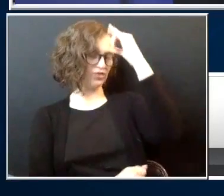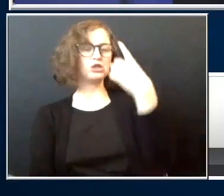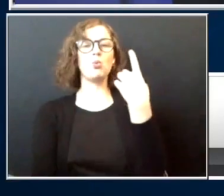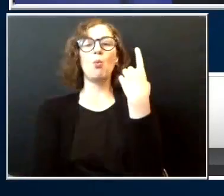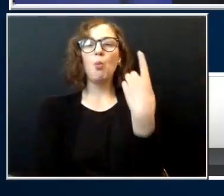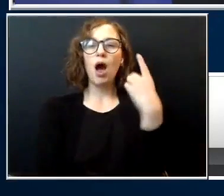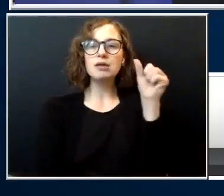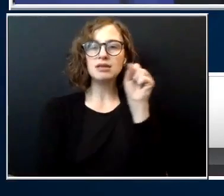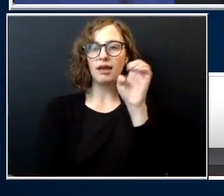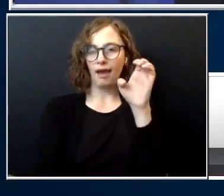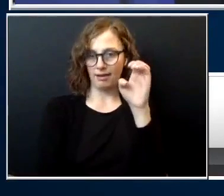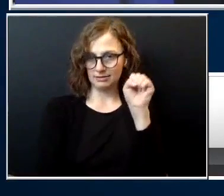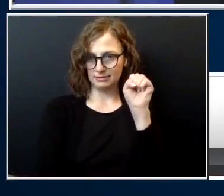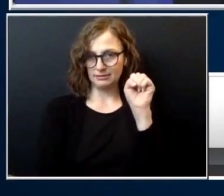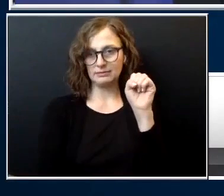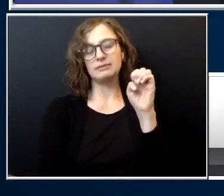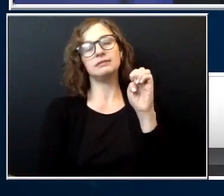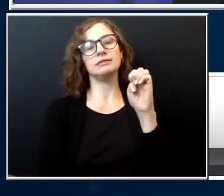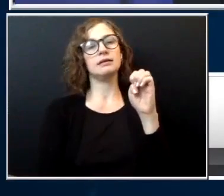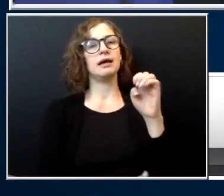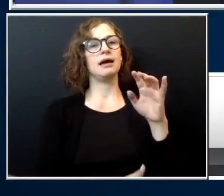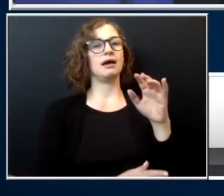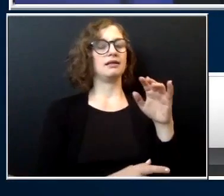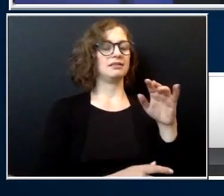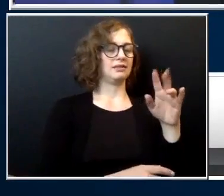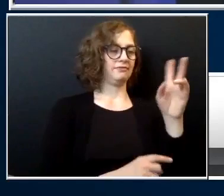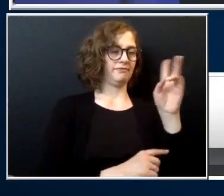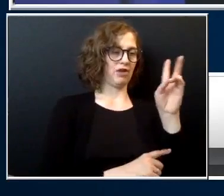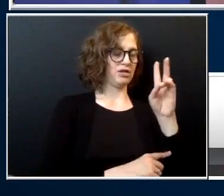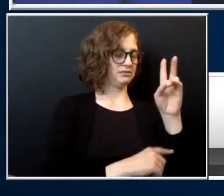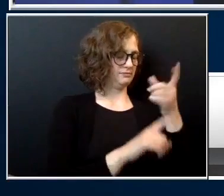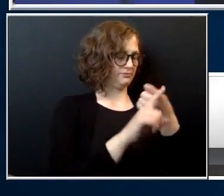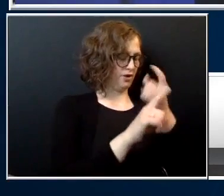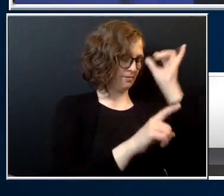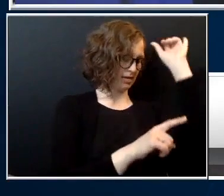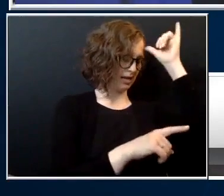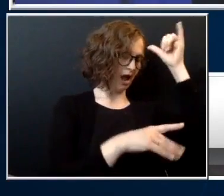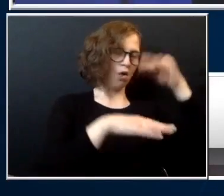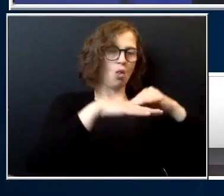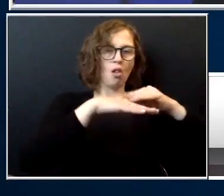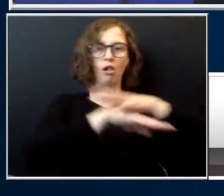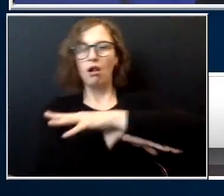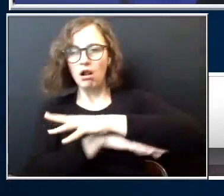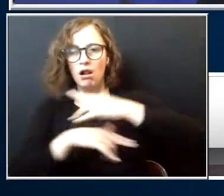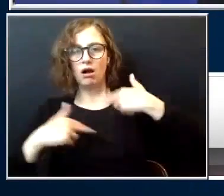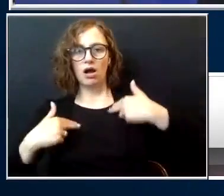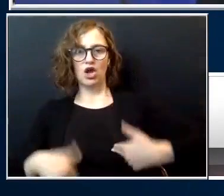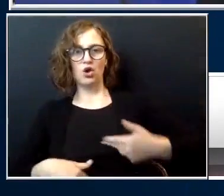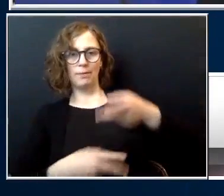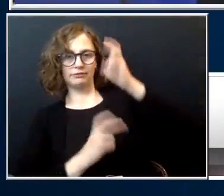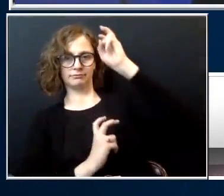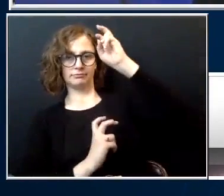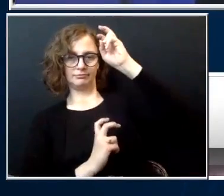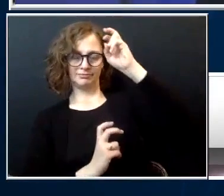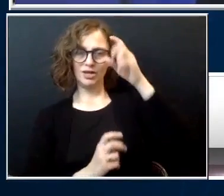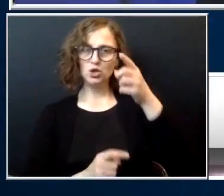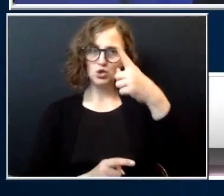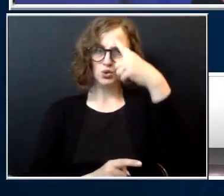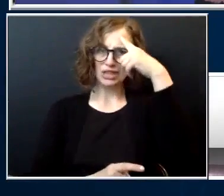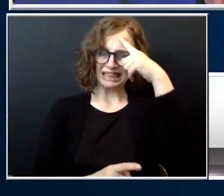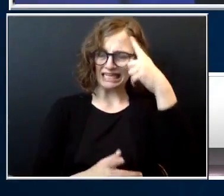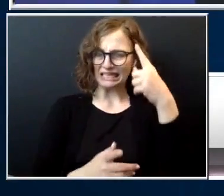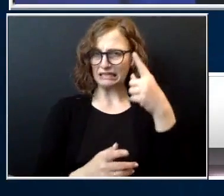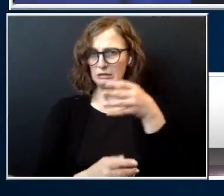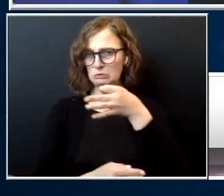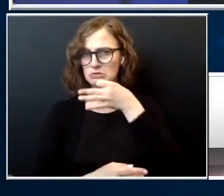jumping from cow to human. But Hawk, do you feel it's only a matter of time before bird flu learns how to spread from human to human? How